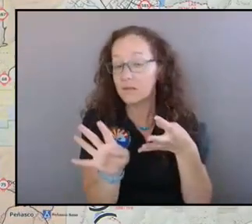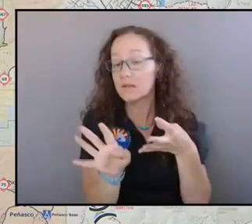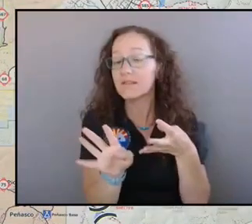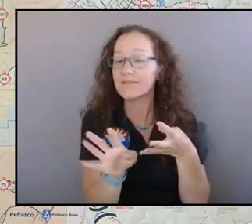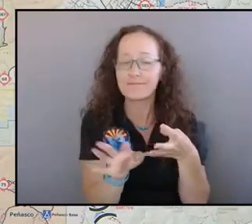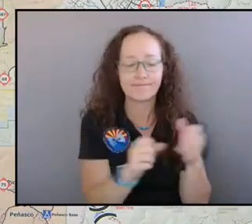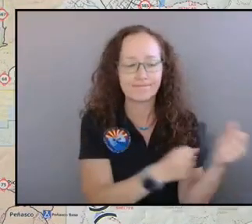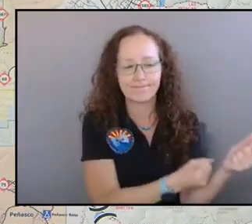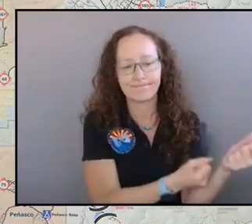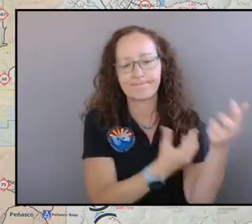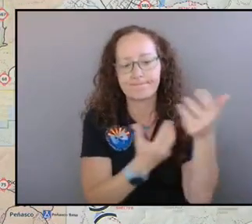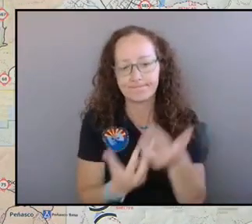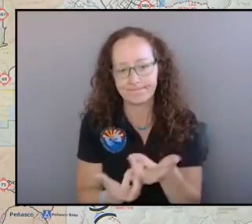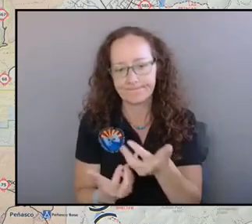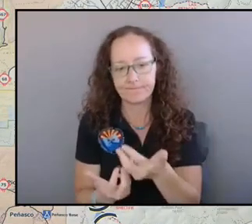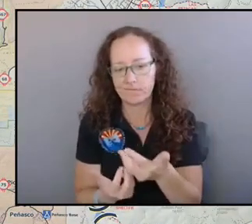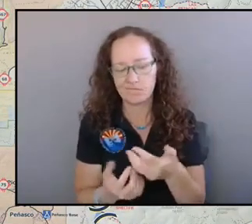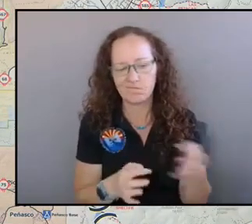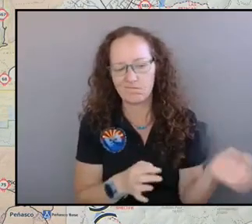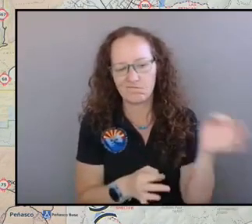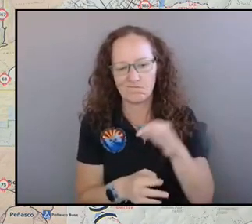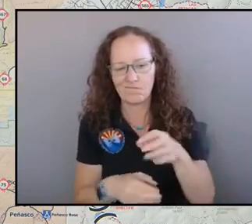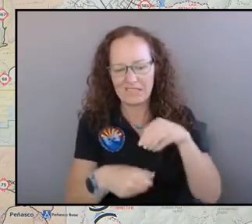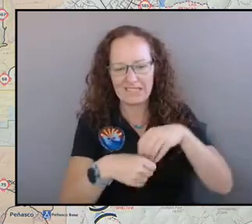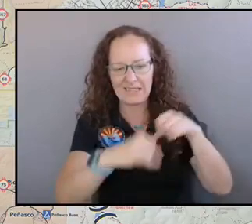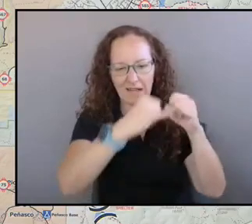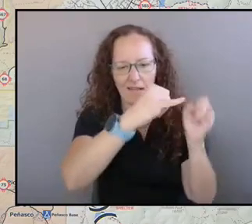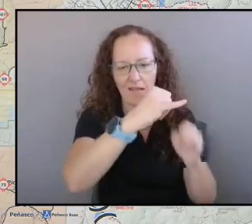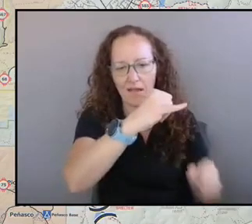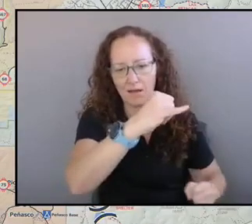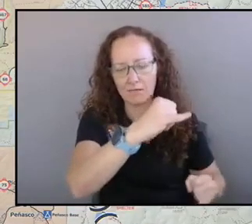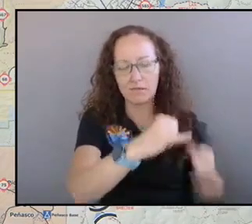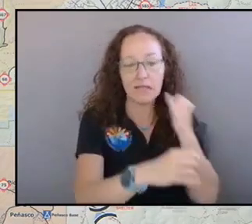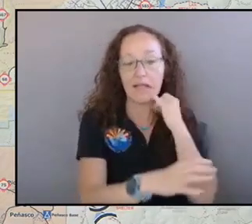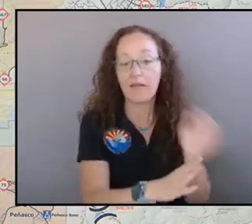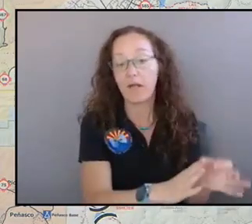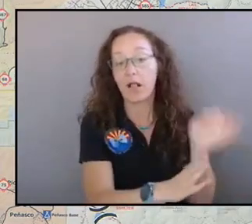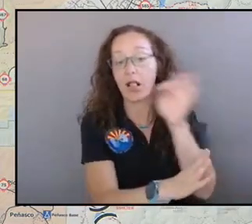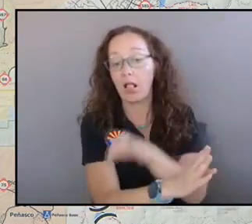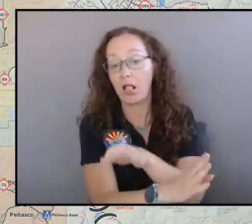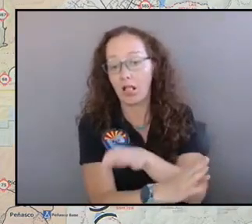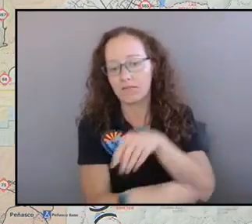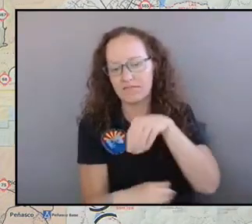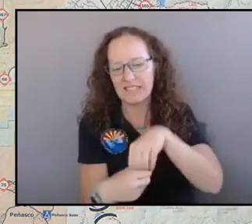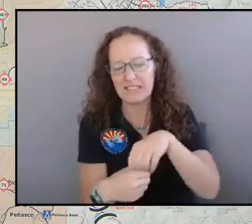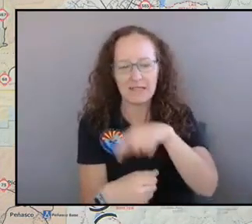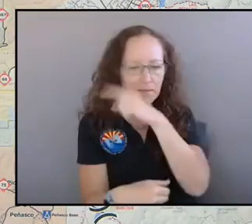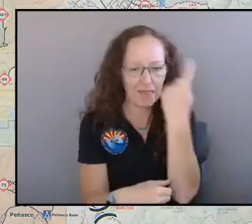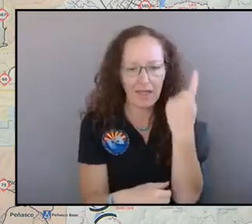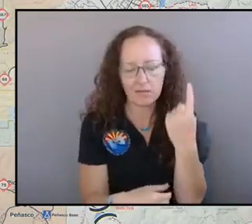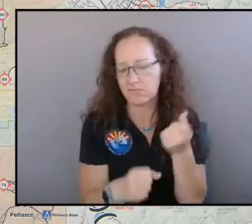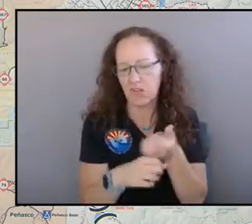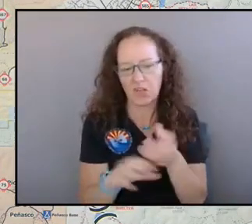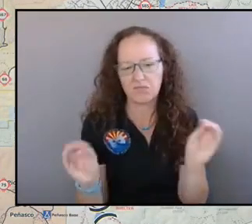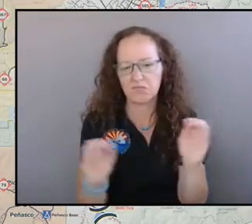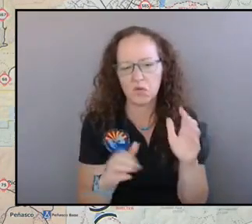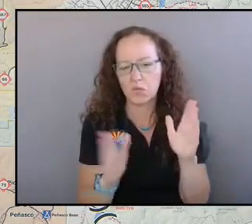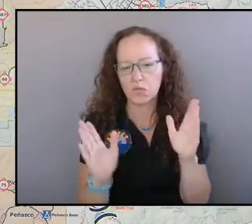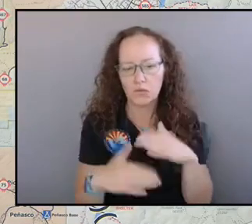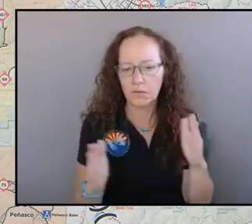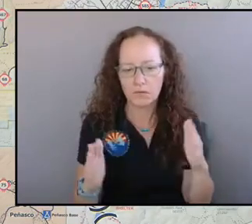into itself. Any spotting that occurs will push back into the black and not cause any trouble. Let's slide on down south, please.